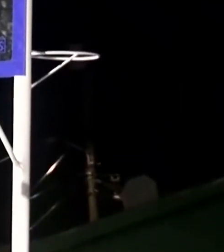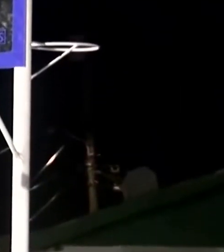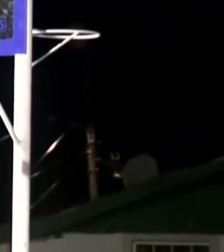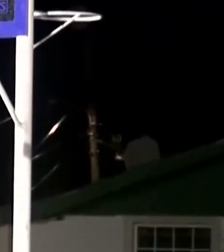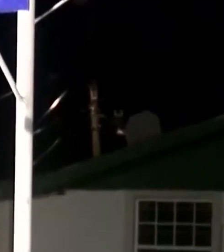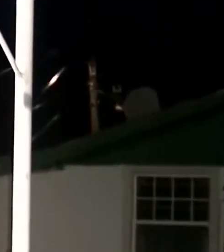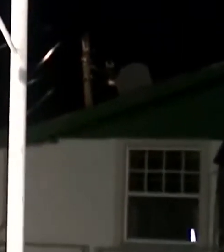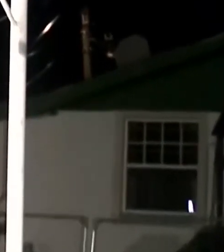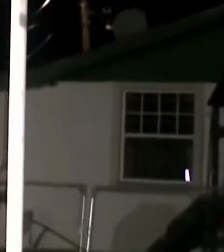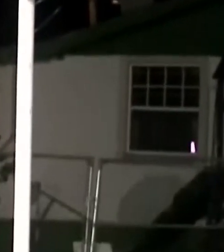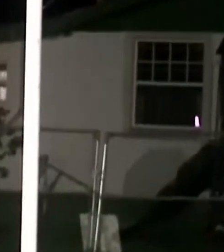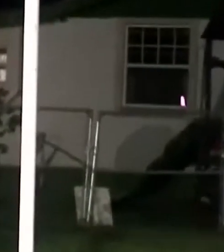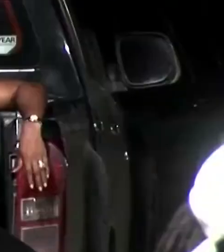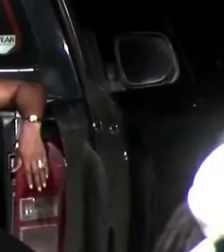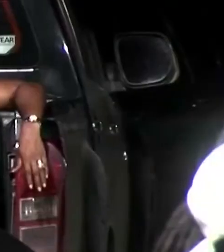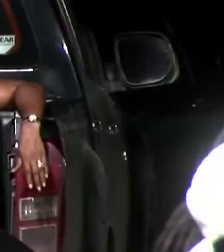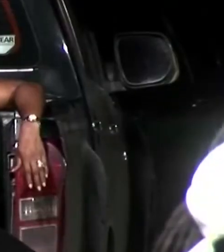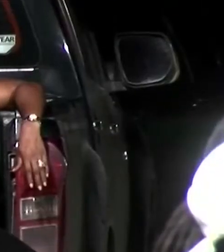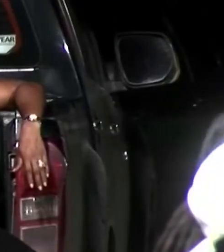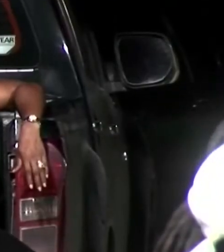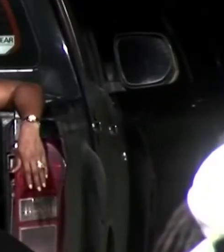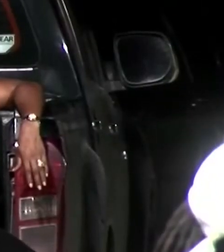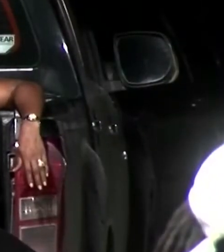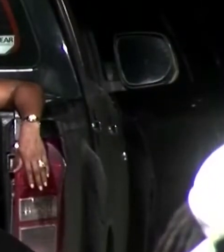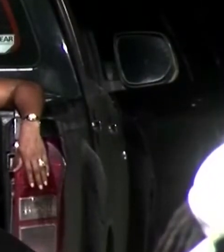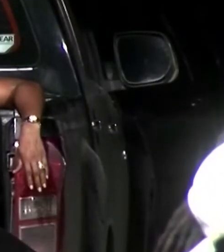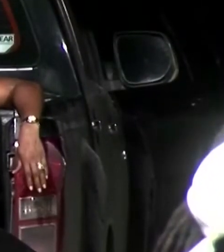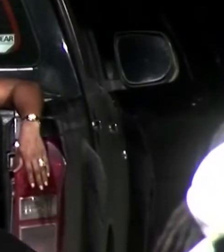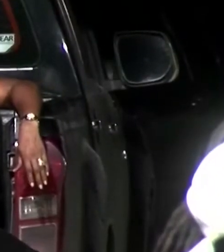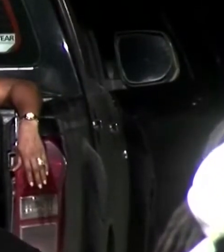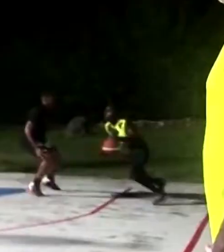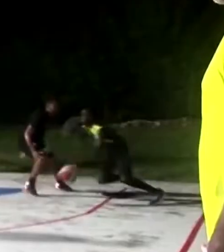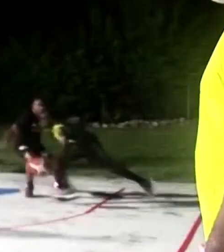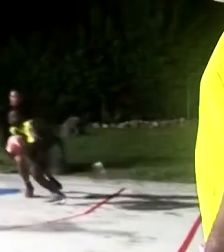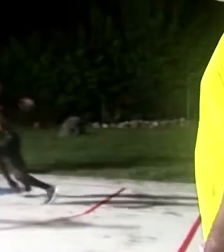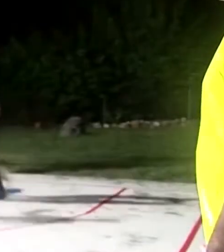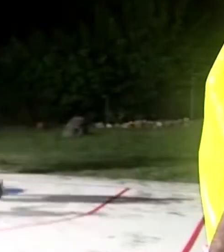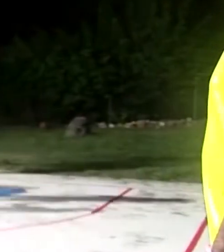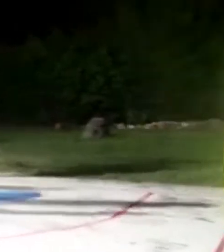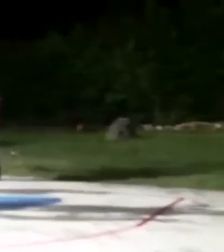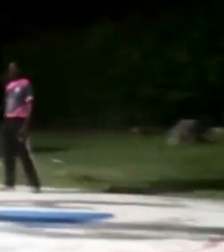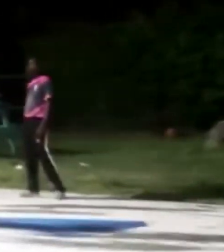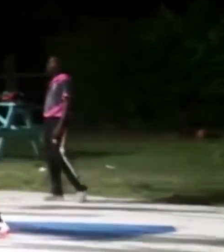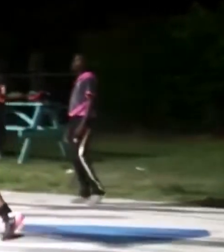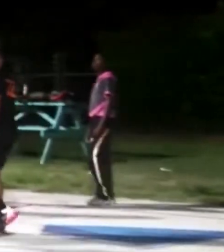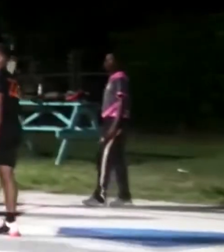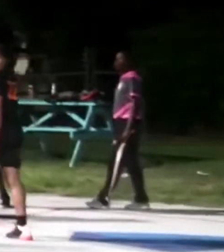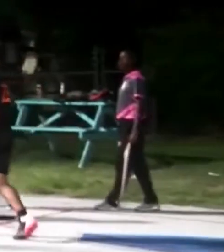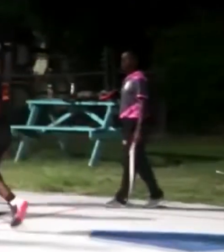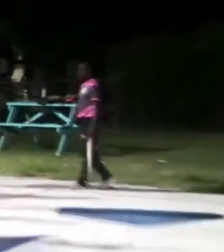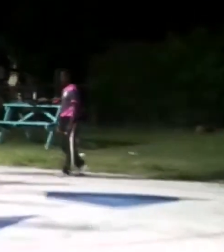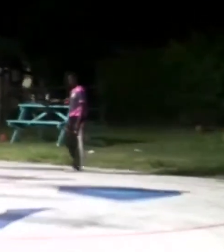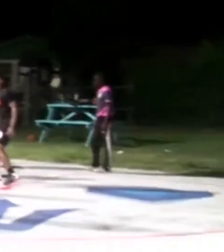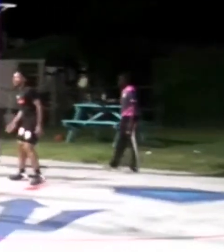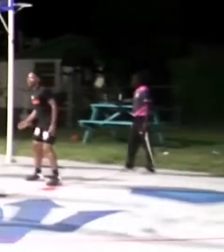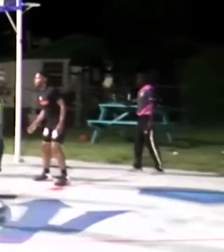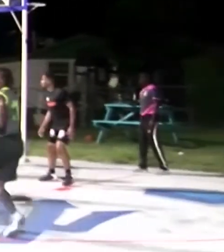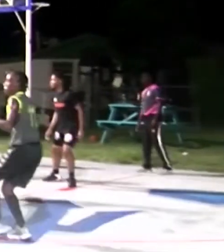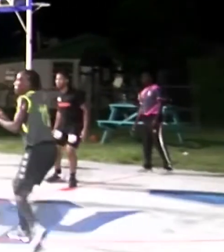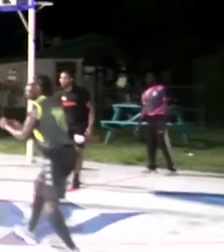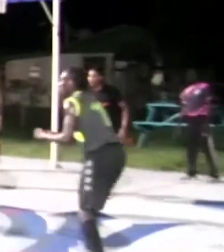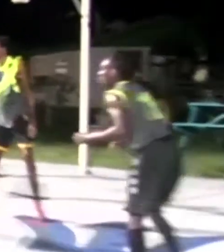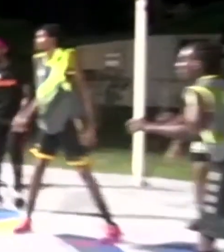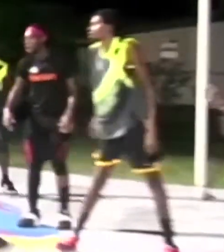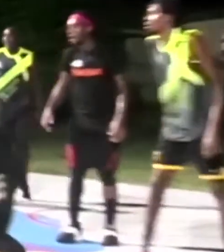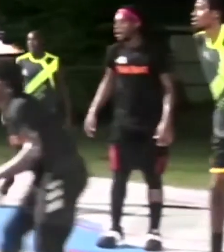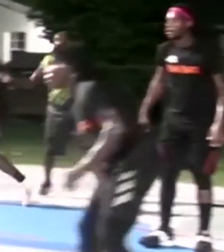point from the free throw line. Finished with 11 points. The Young Bears mauled in the end by the Celtics, who were